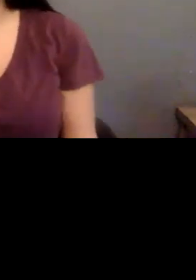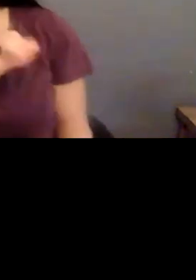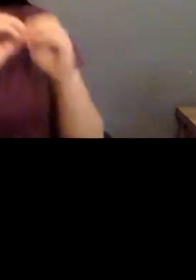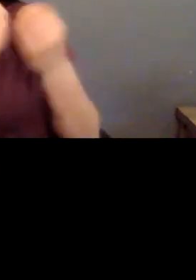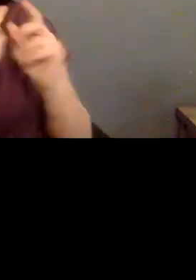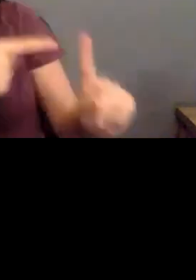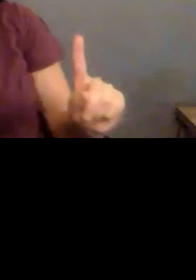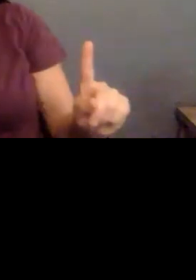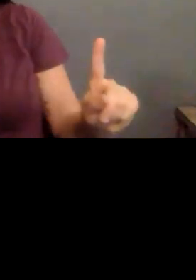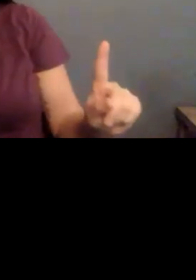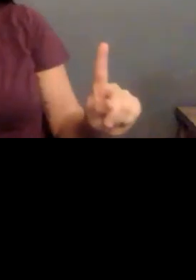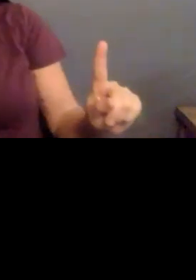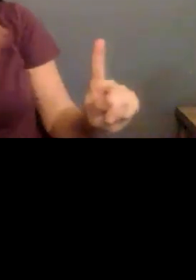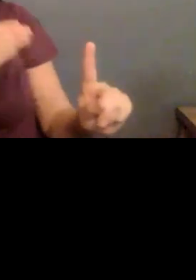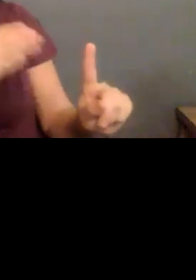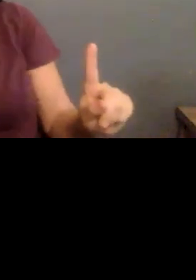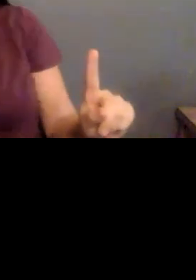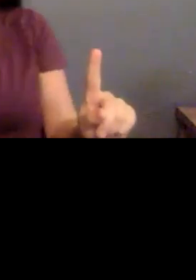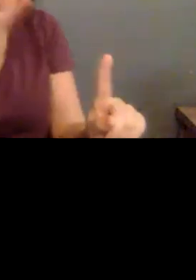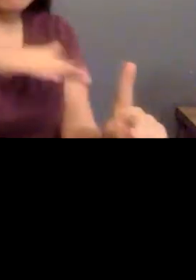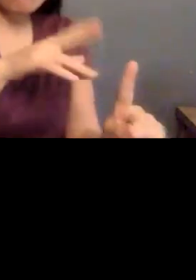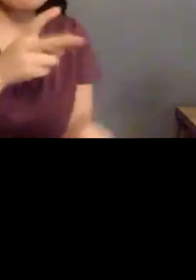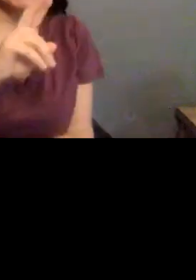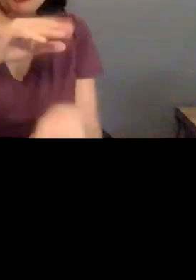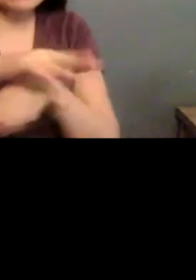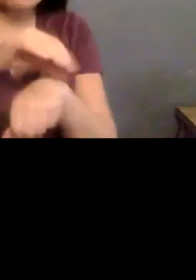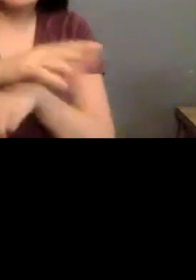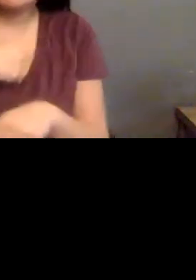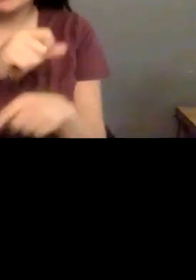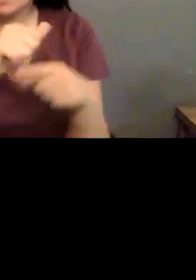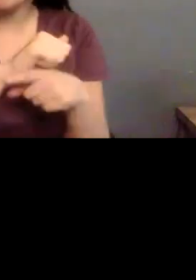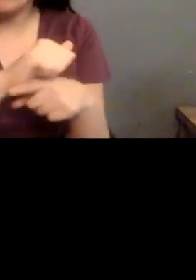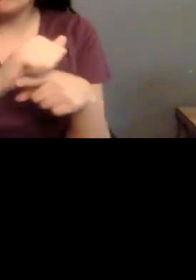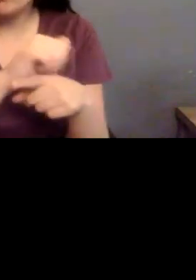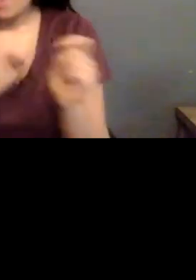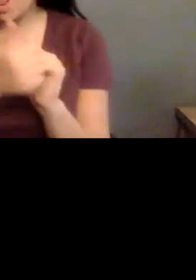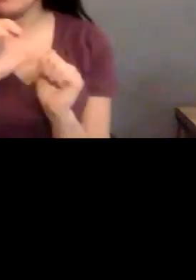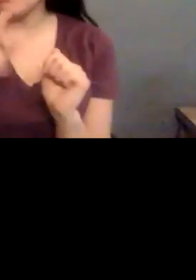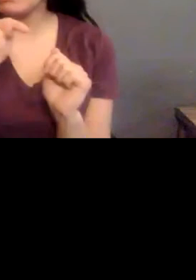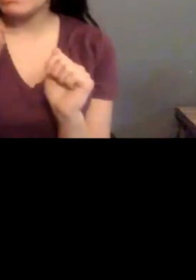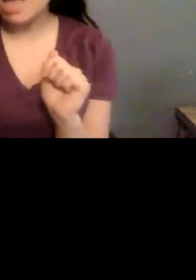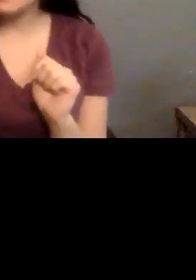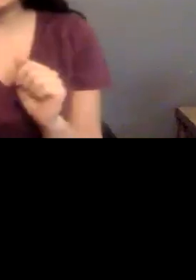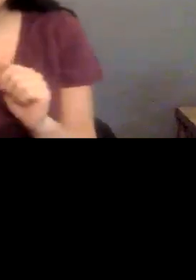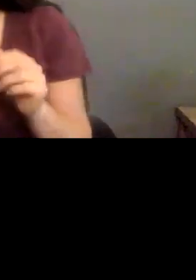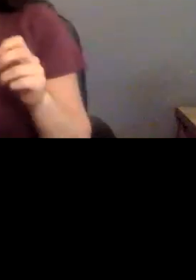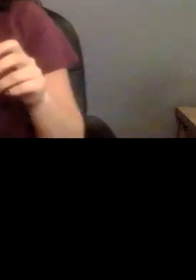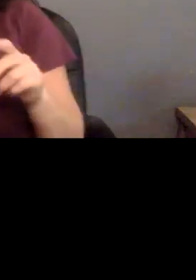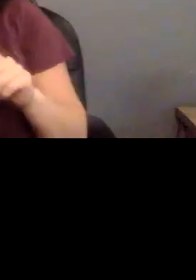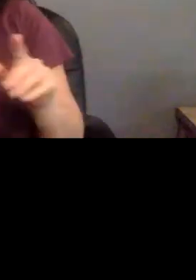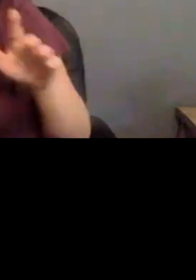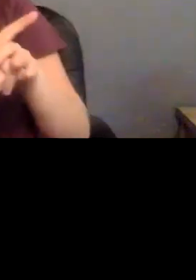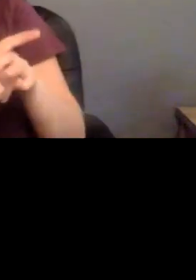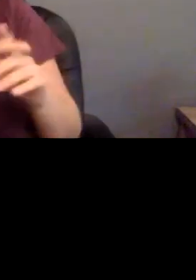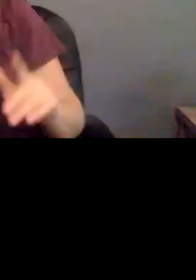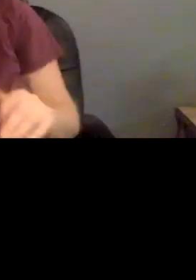train the counselors there, the VR counselors, and how to do CBT-TS. And when the opportunity comes up, when they're talking with someone who